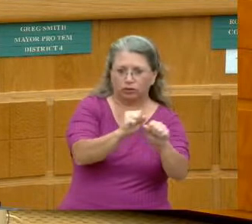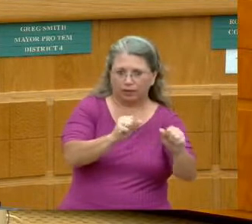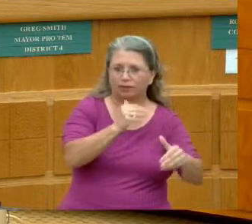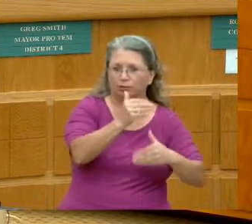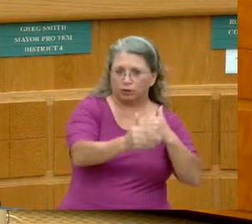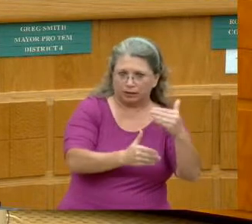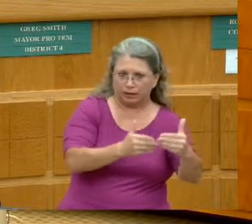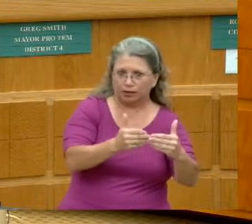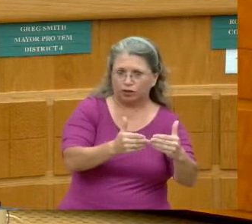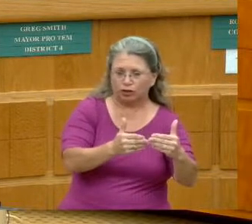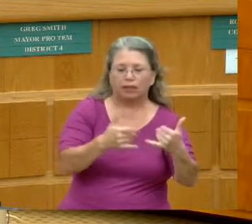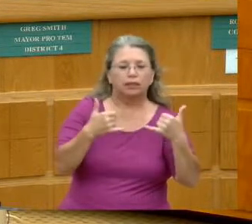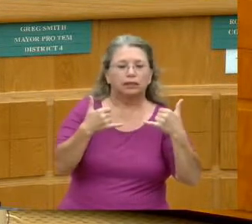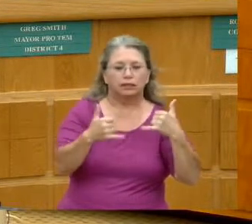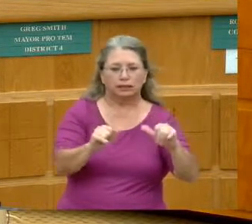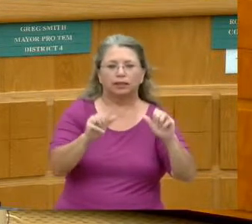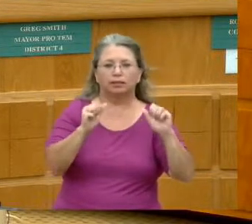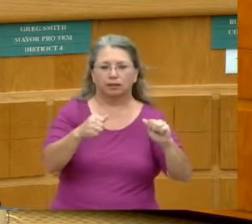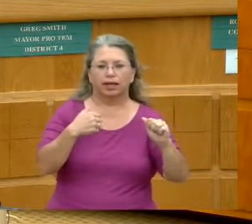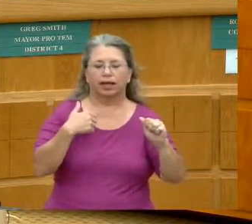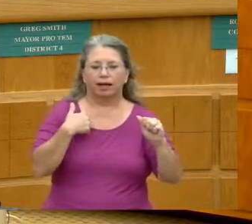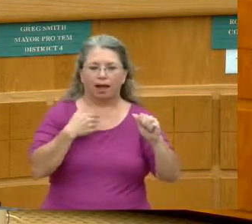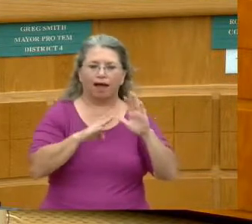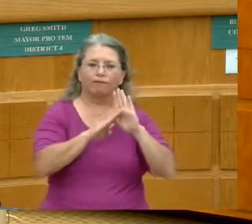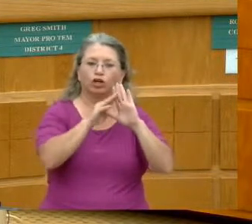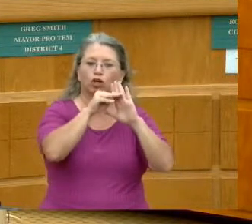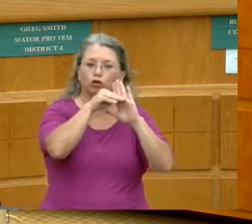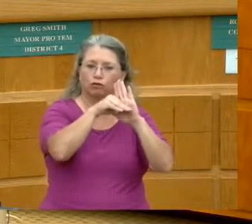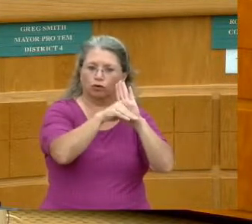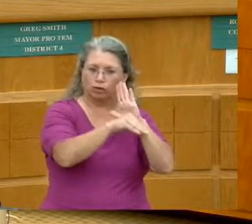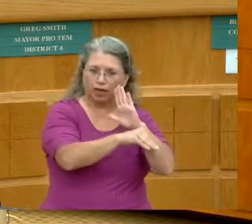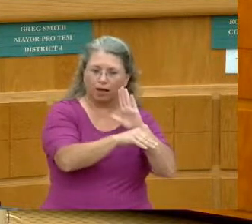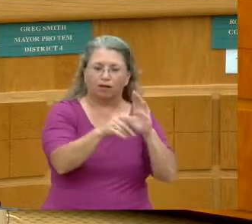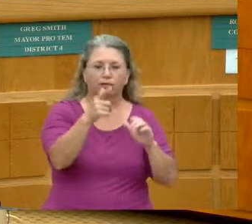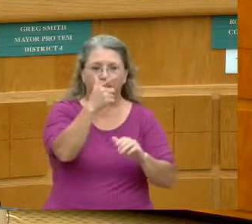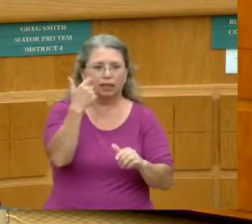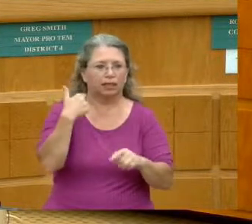drive that curve down because we're still following those protocols.